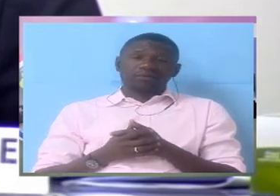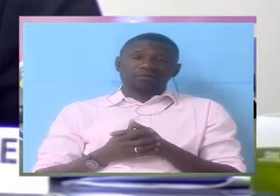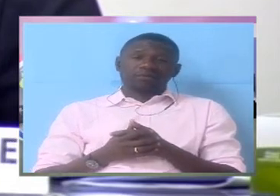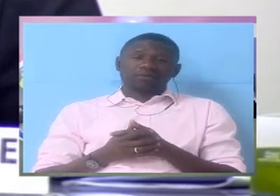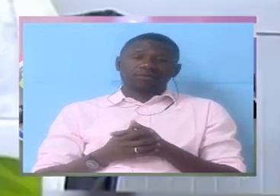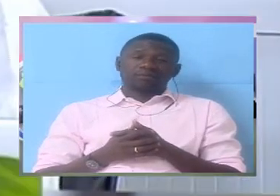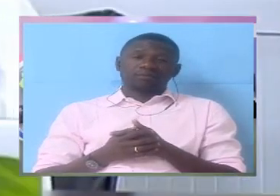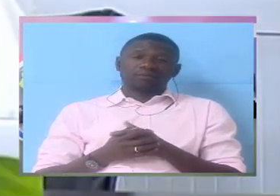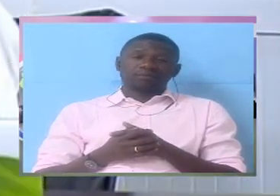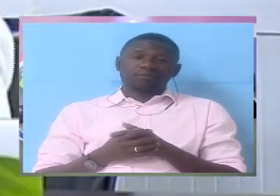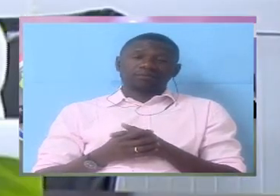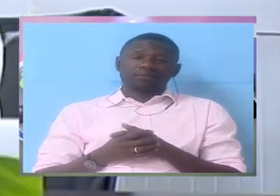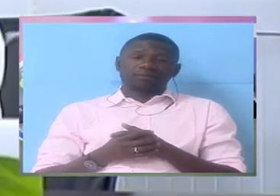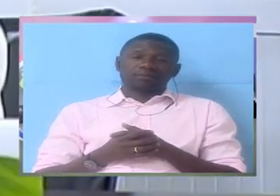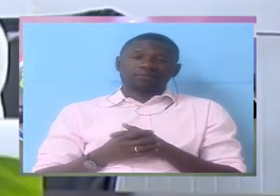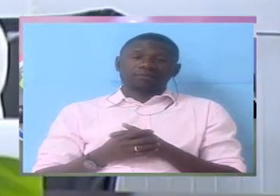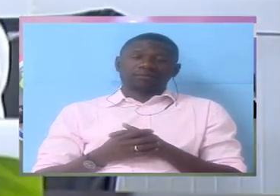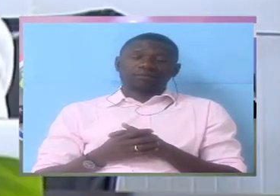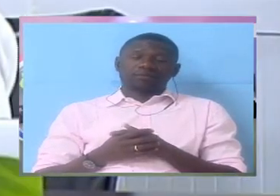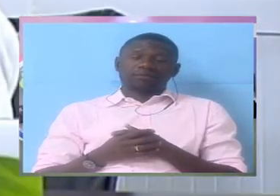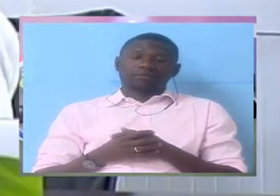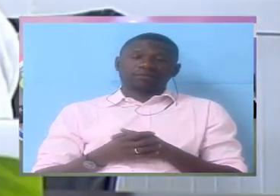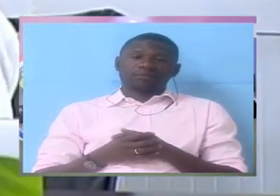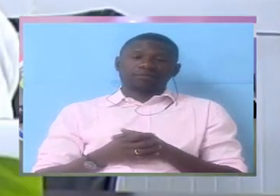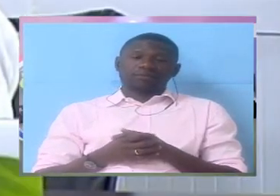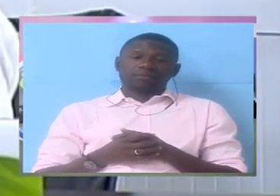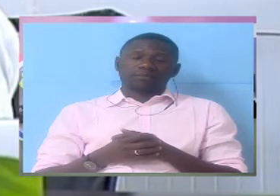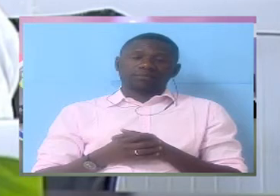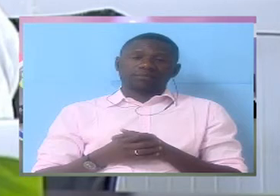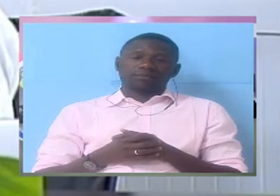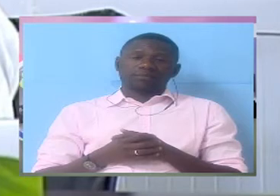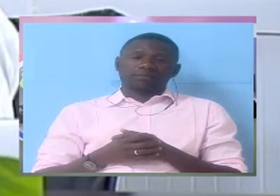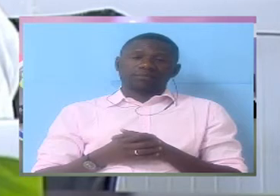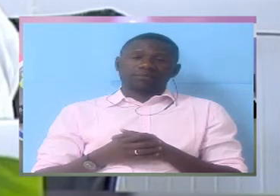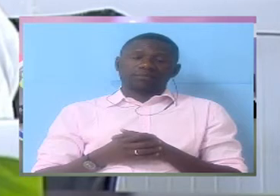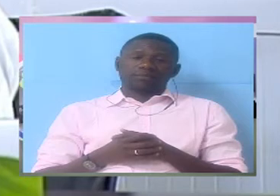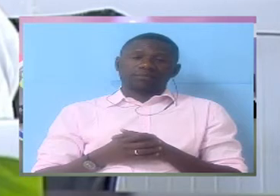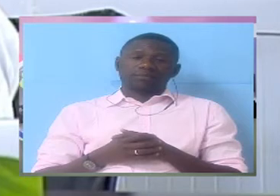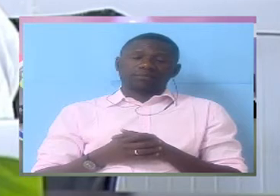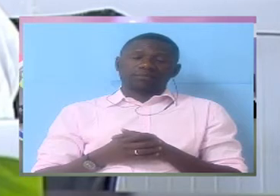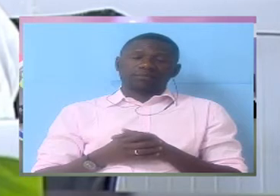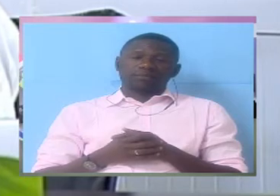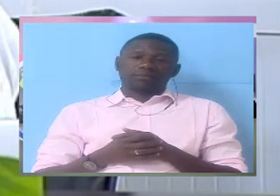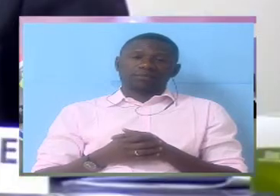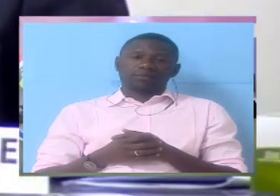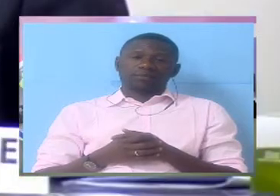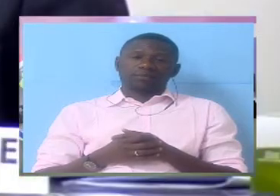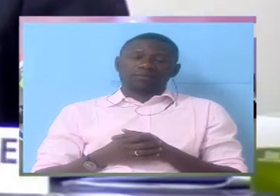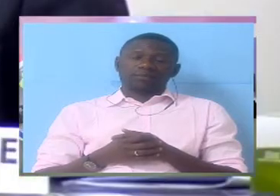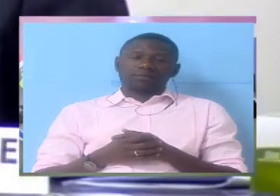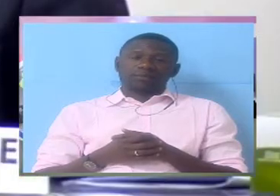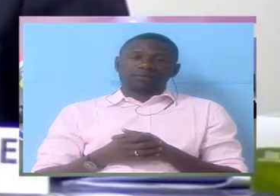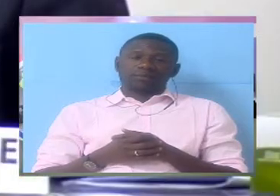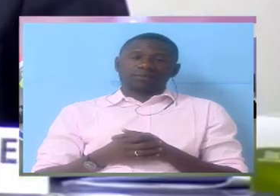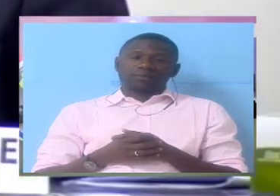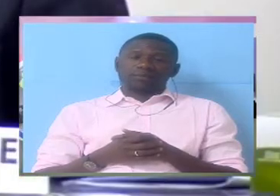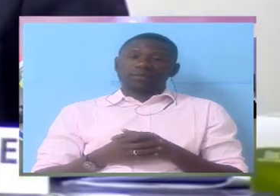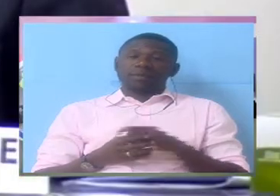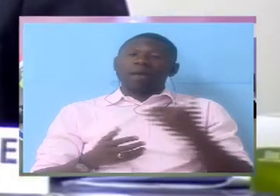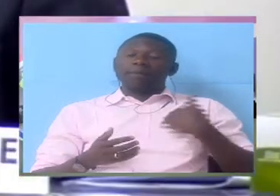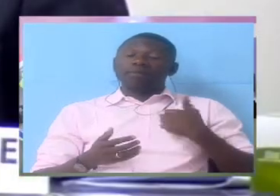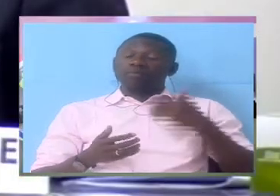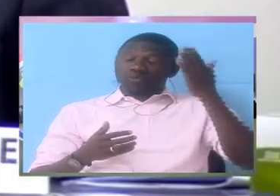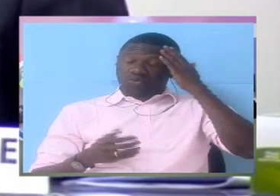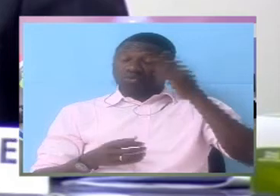itole bota. Notorious, you call it. Itole bota. Yes. For torture. Ito bota tajire